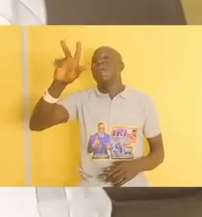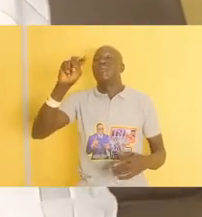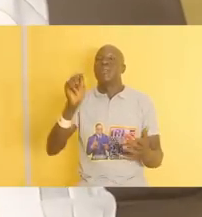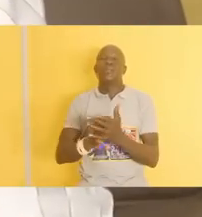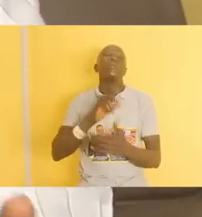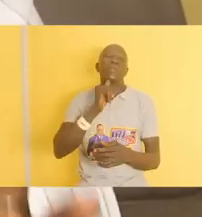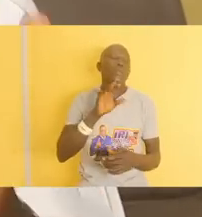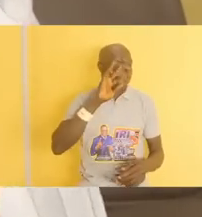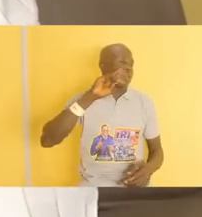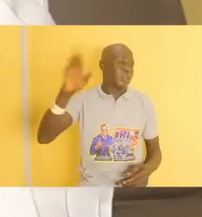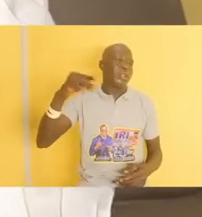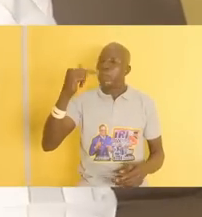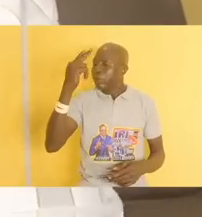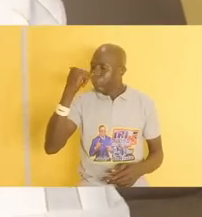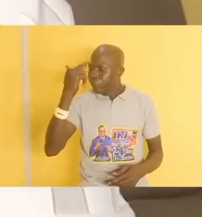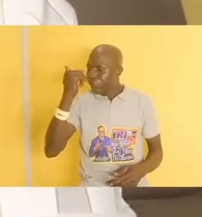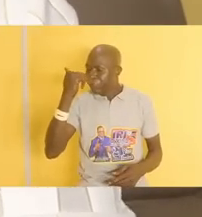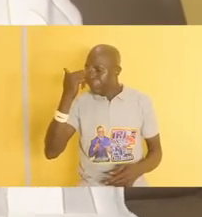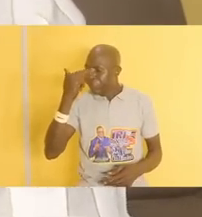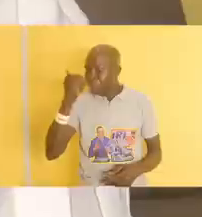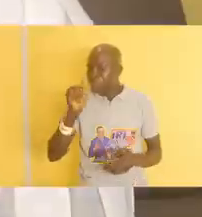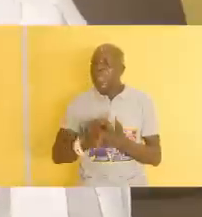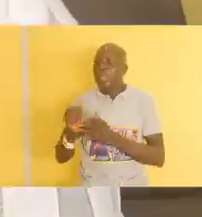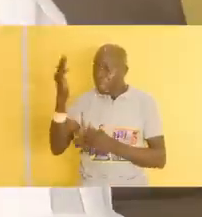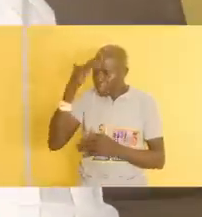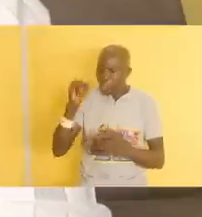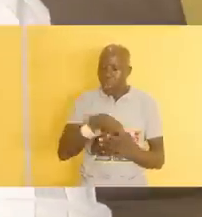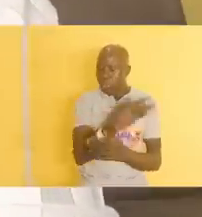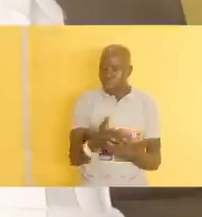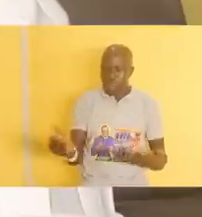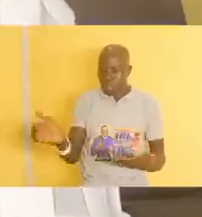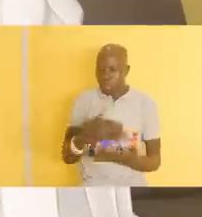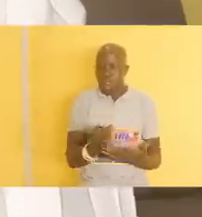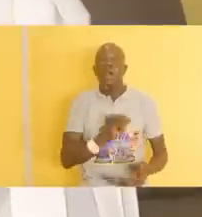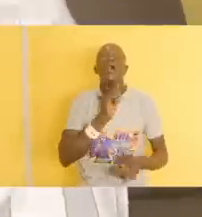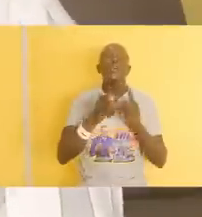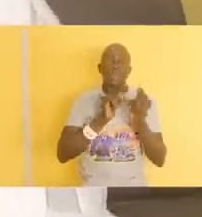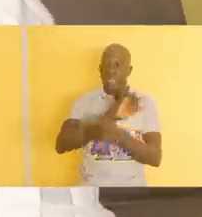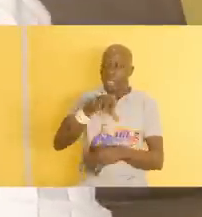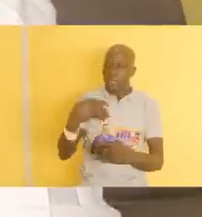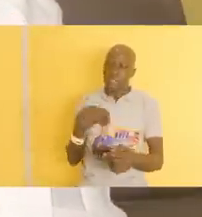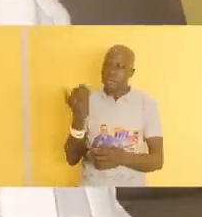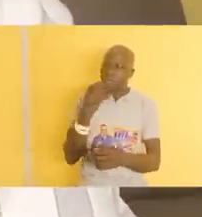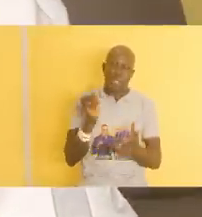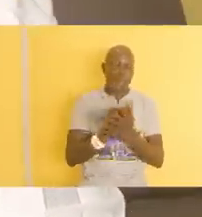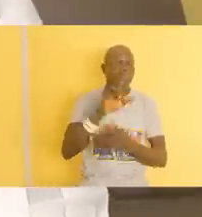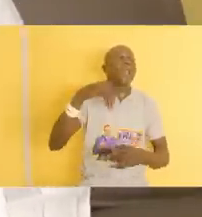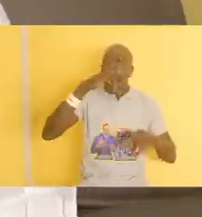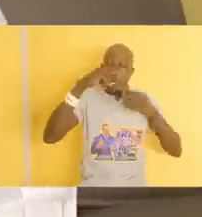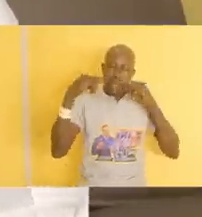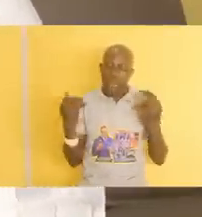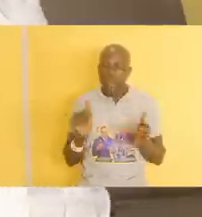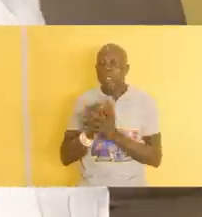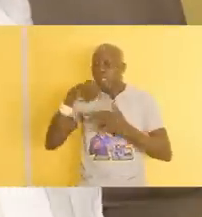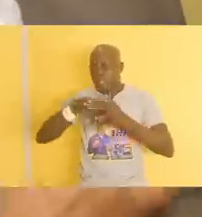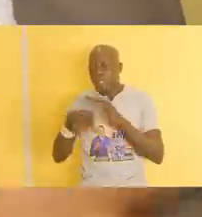oba o that's all baba she fake la won ye awon lo mo n gbowo lowo e ta ma so be pe mi mo so o le ni won